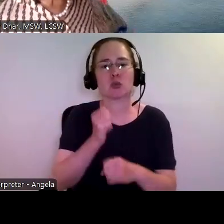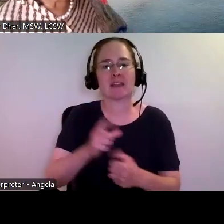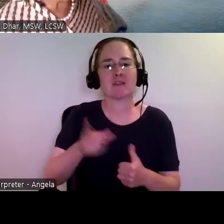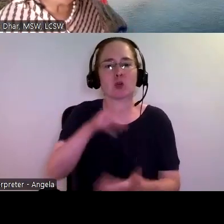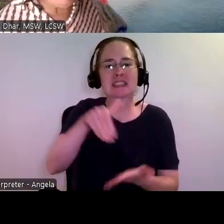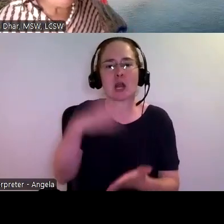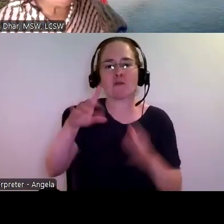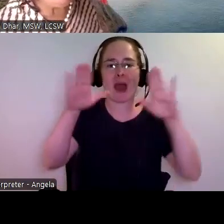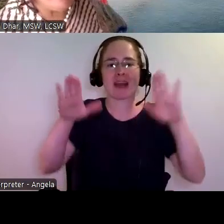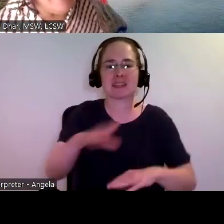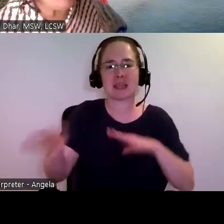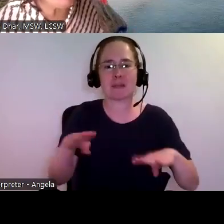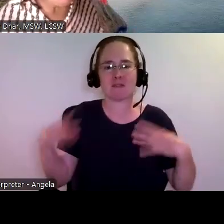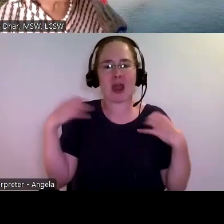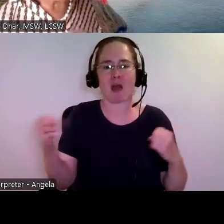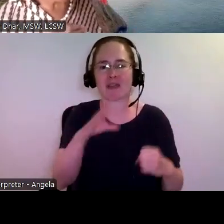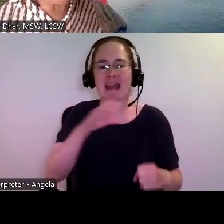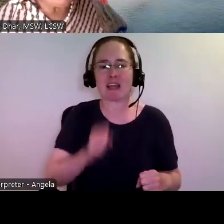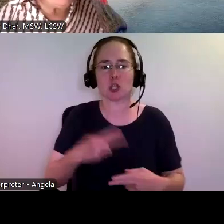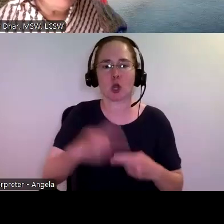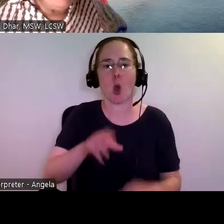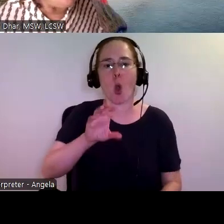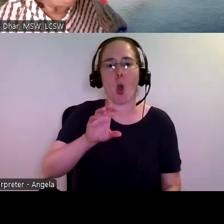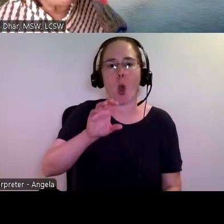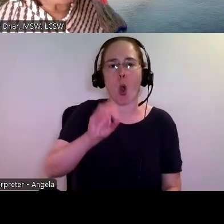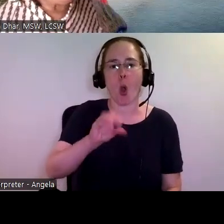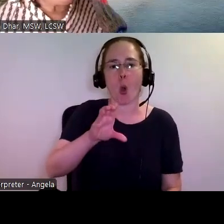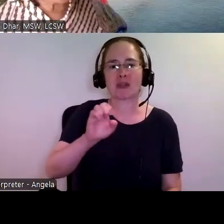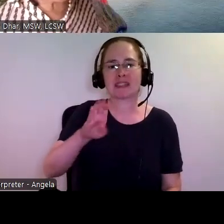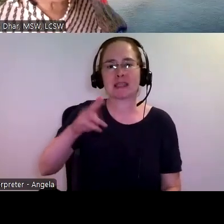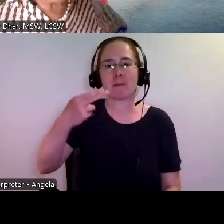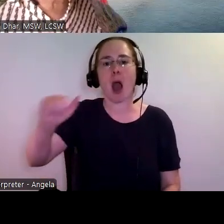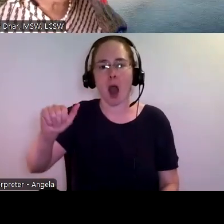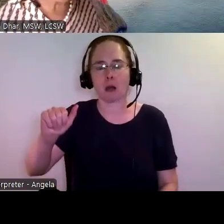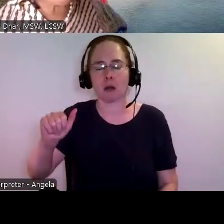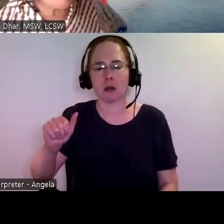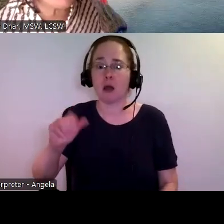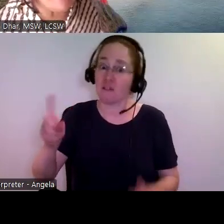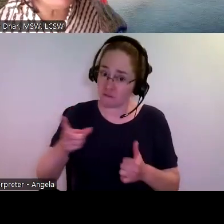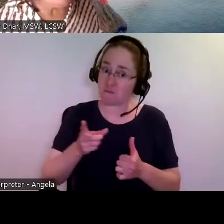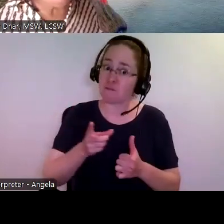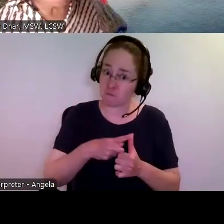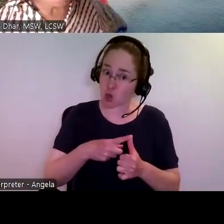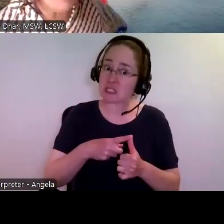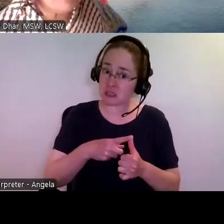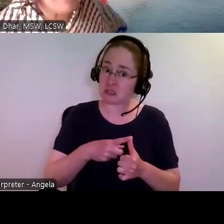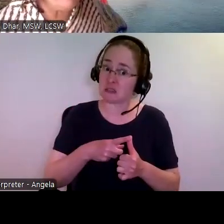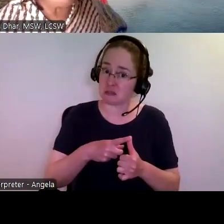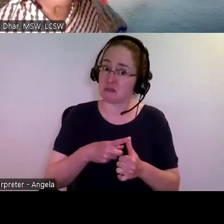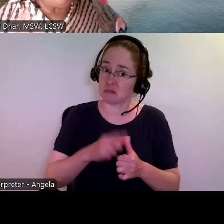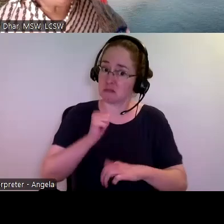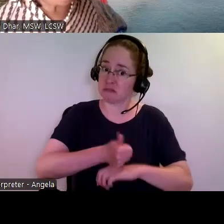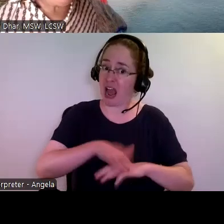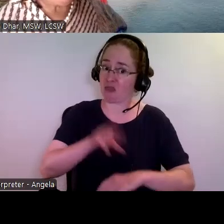for Excellence on Behavioral Health and Aging called OSEBA. And if I'm not mistaken, it's the first of its kind on the West Coast. And